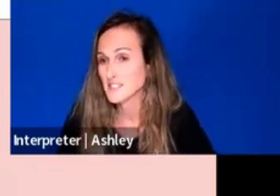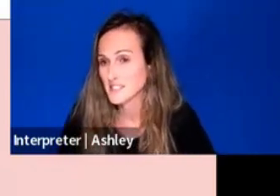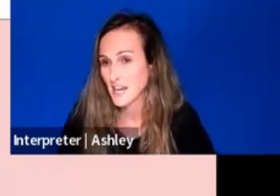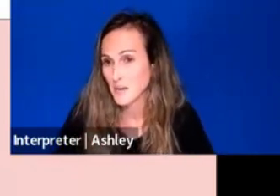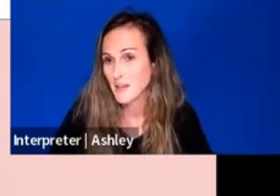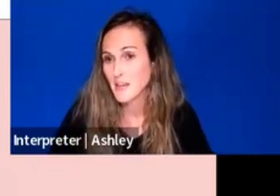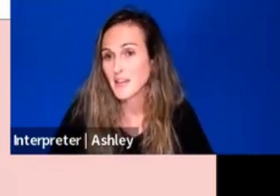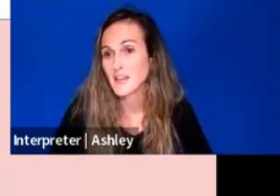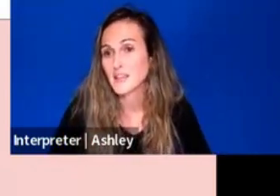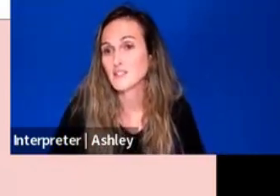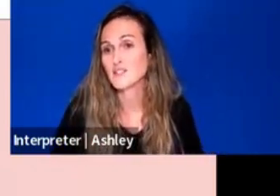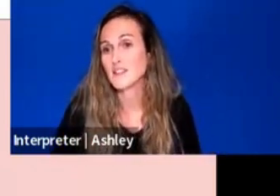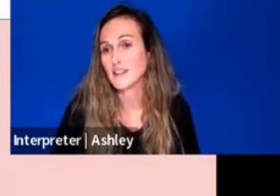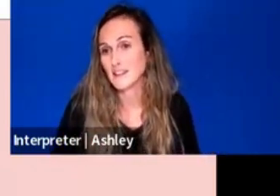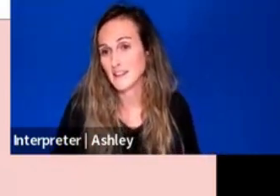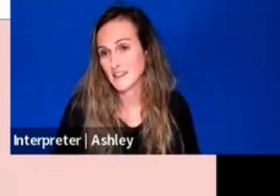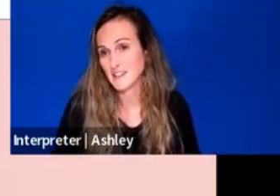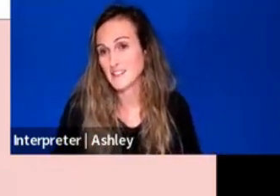this Deafscape